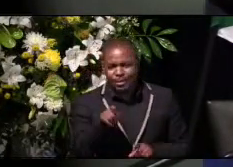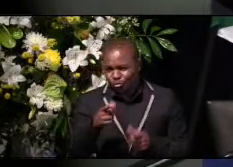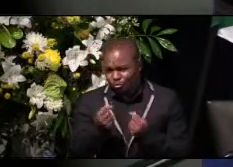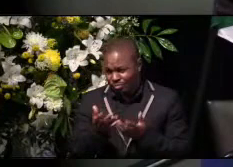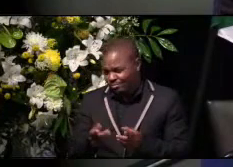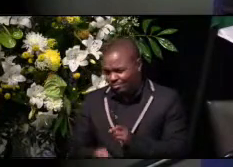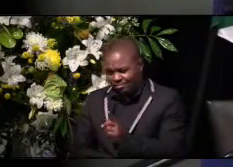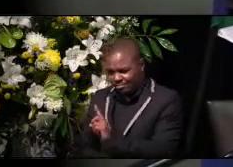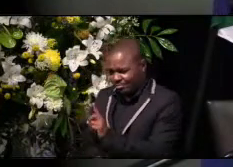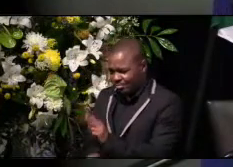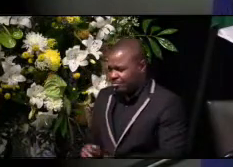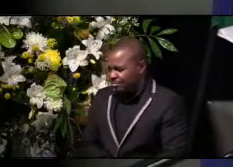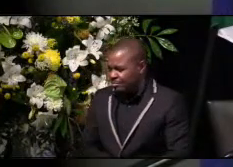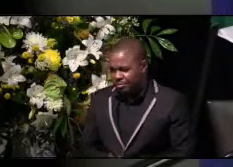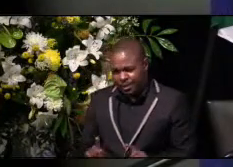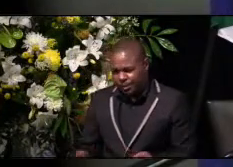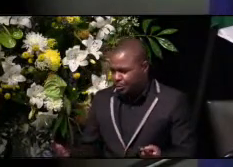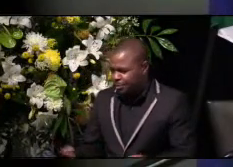do it that way